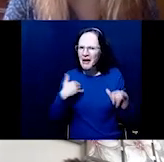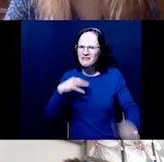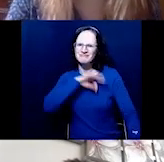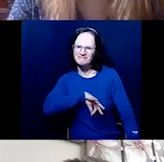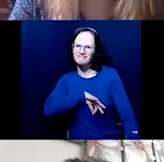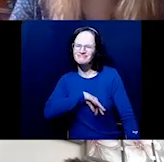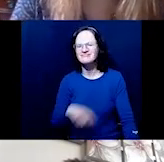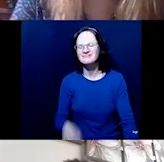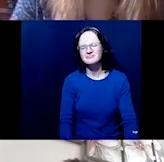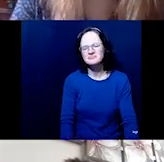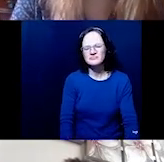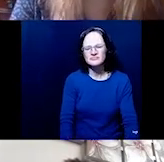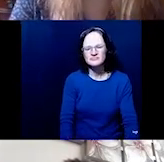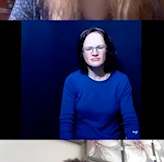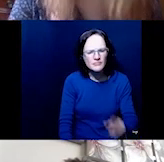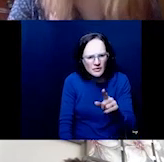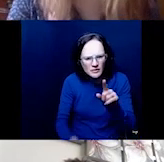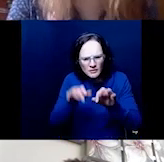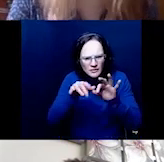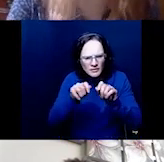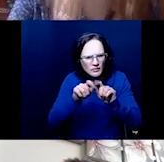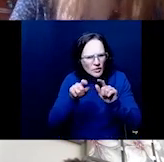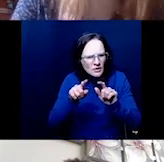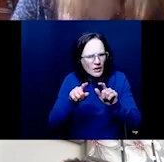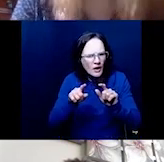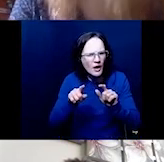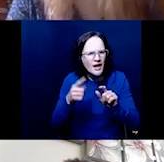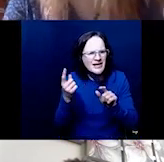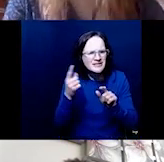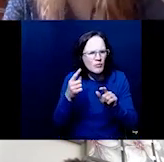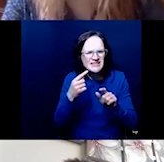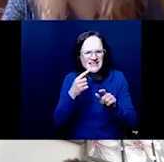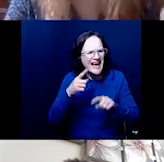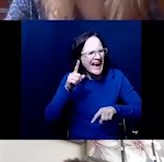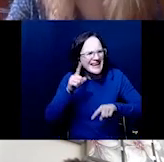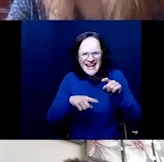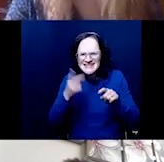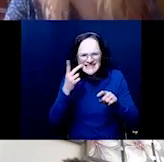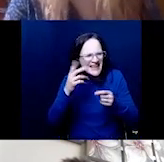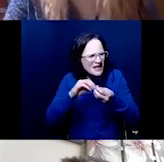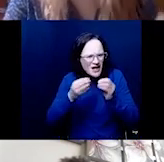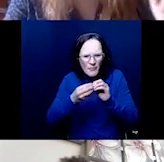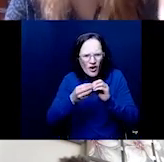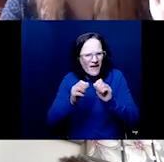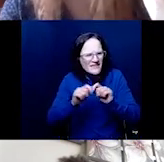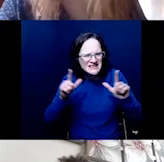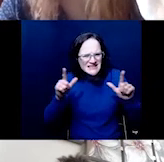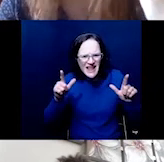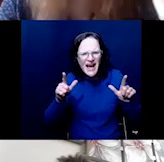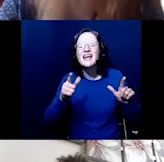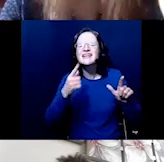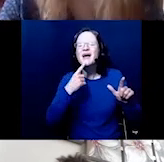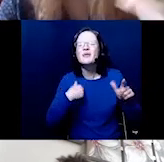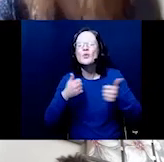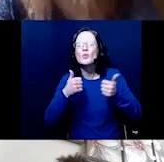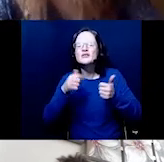what PowerPoint slide are we at? I can't see the number of my PowerPoint slide, but if ever you want me to send